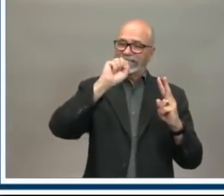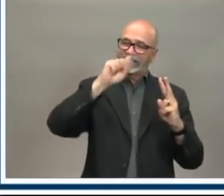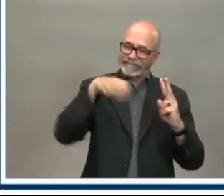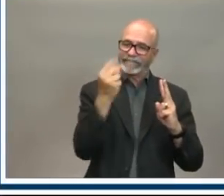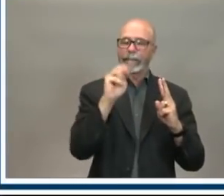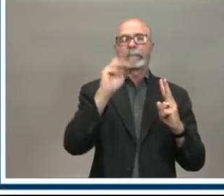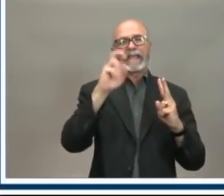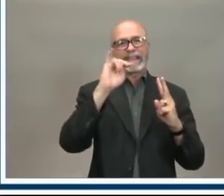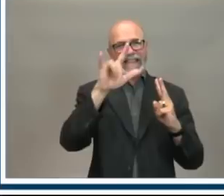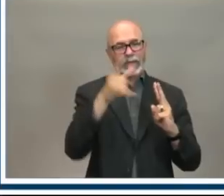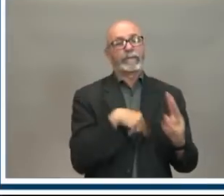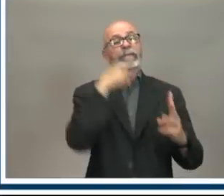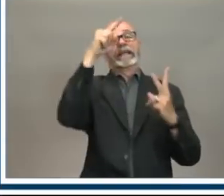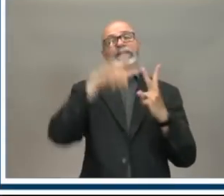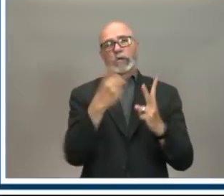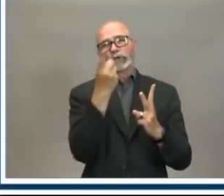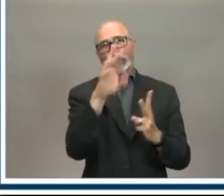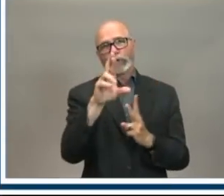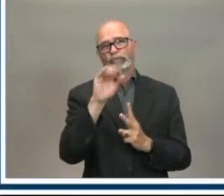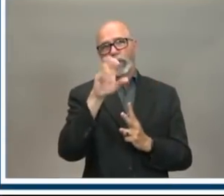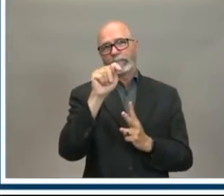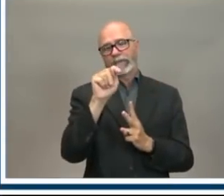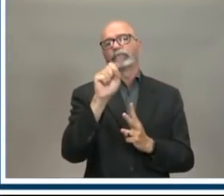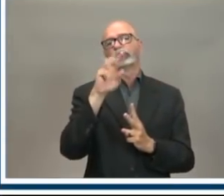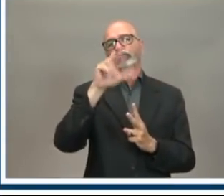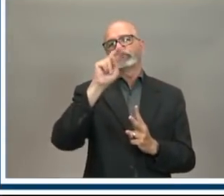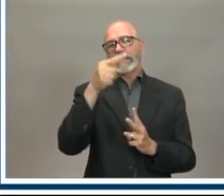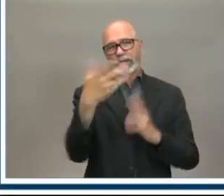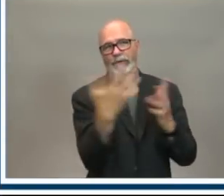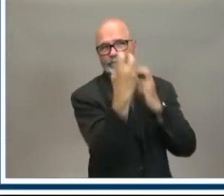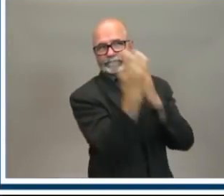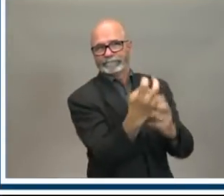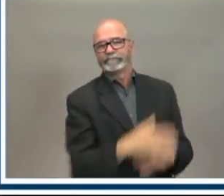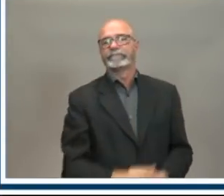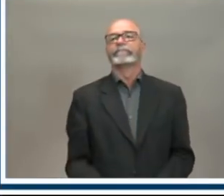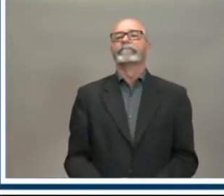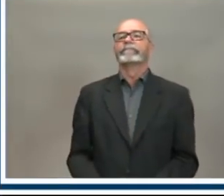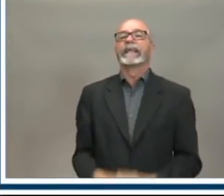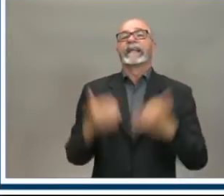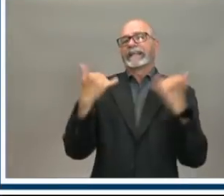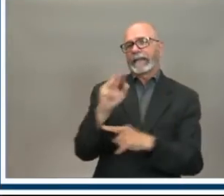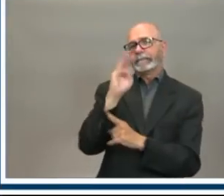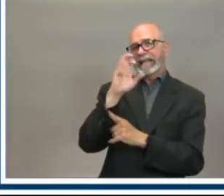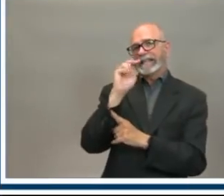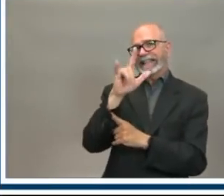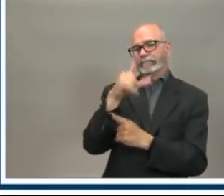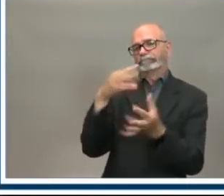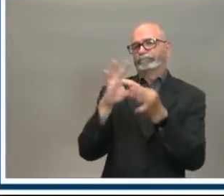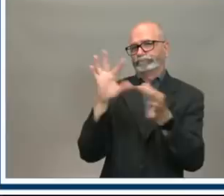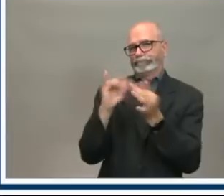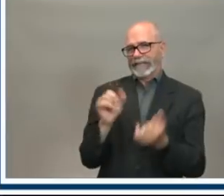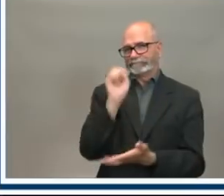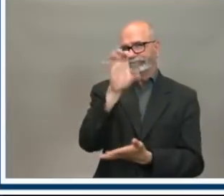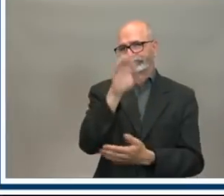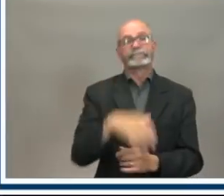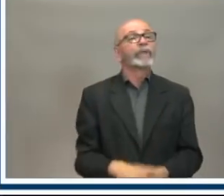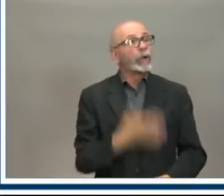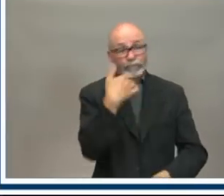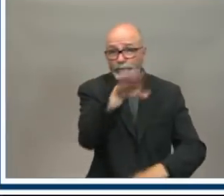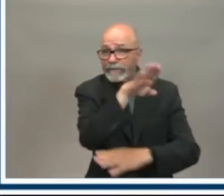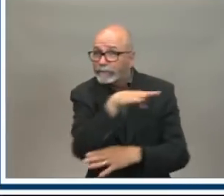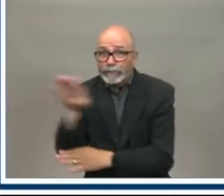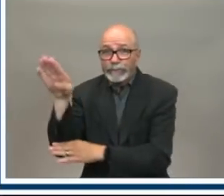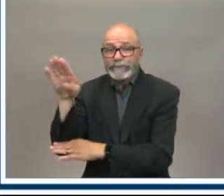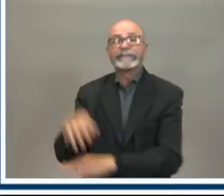Nova Scotia's Chief Medical Officer of Health, Dr. Robert Strang. Go ahead. Thank you, Chrissy, and good afternoon, everyone. On behalf of all Nova Scotians,